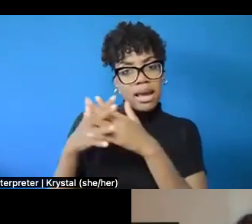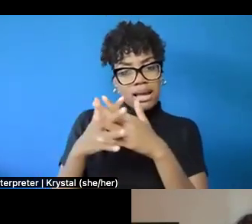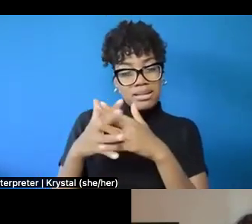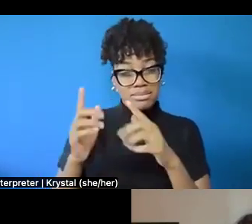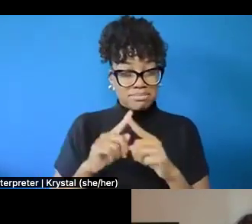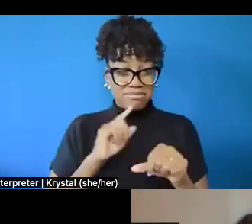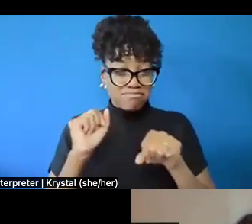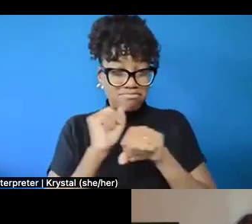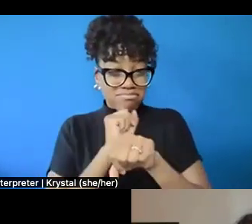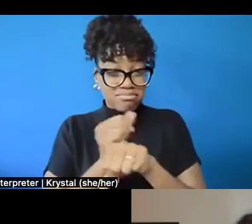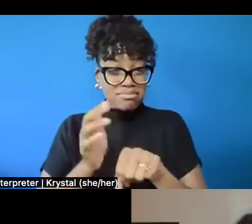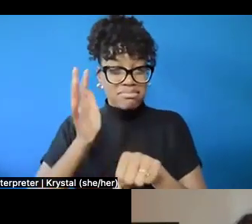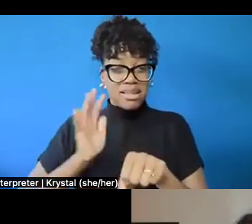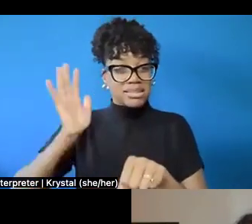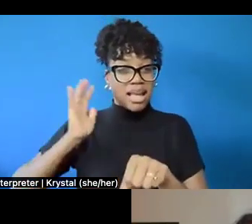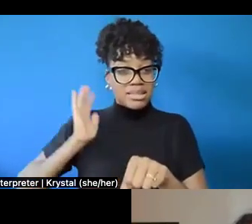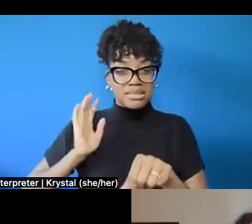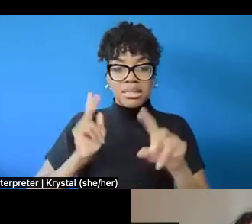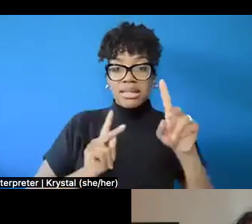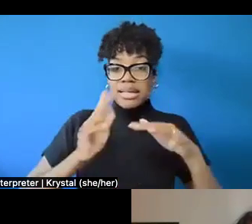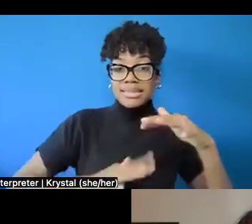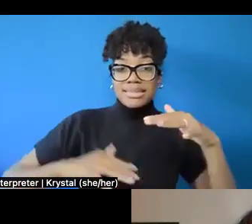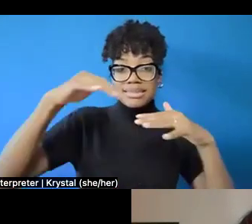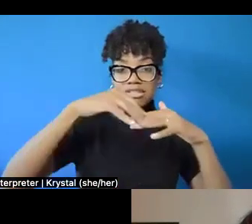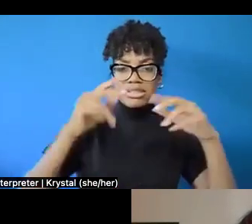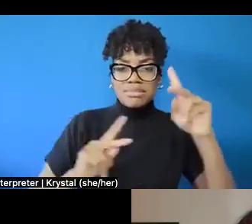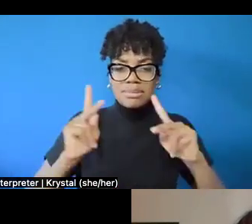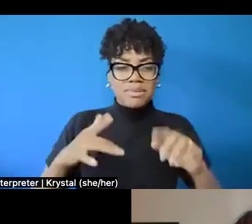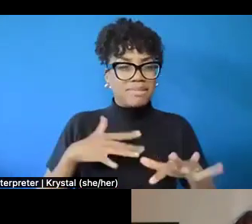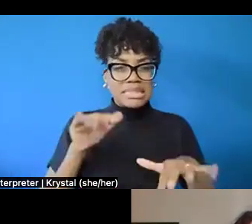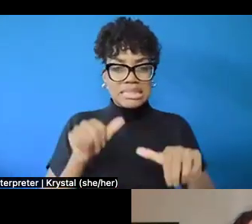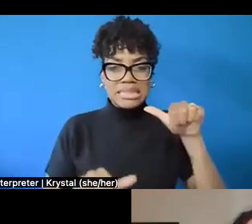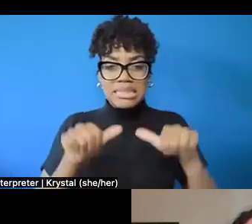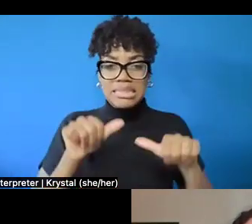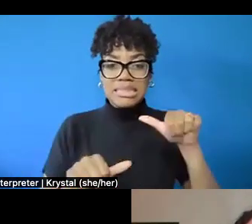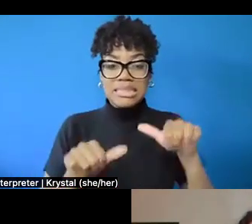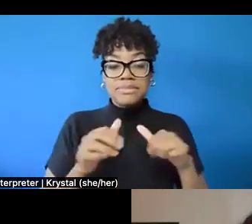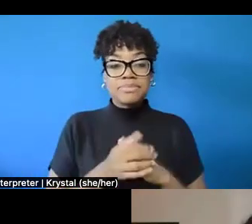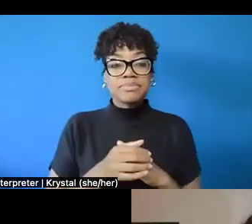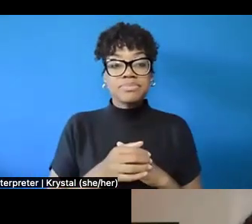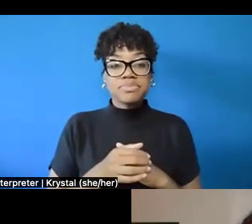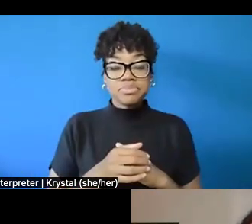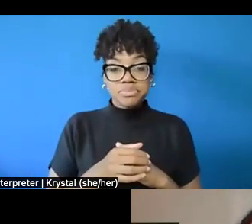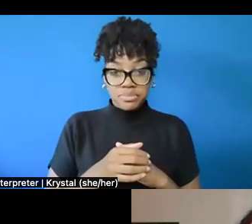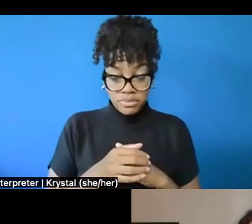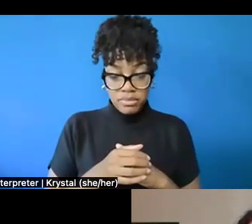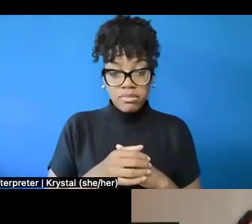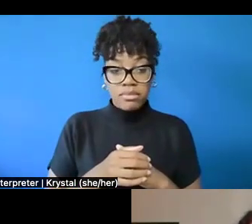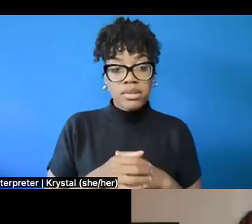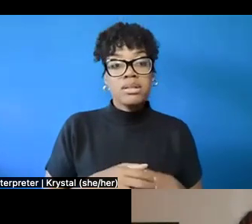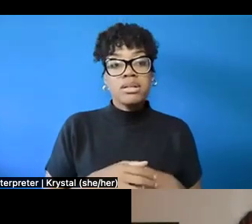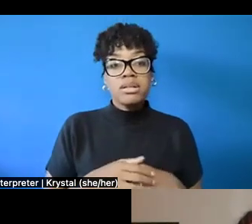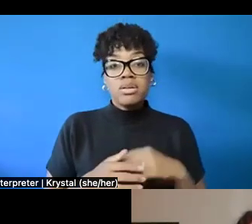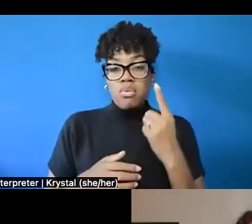centuries, right, since colonization. And one thing that two people highlight is the ways that